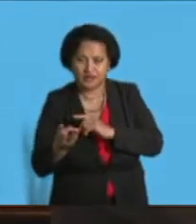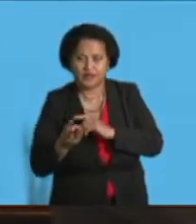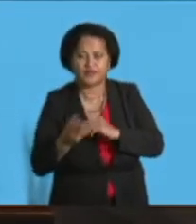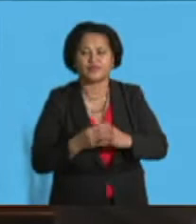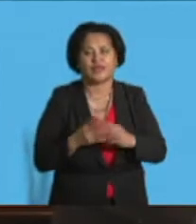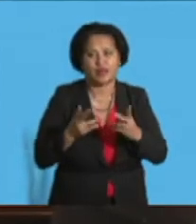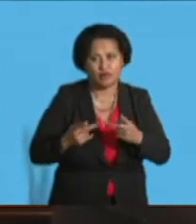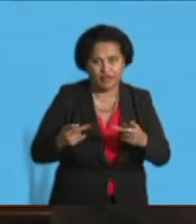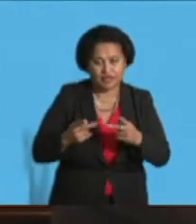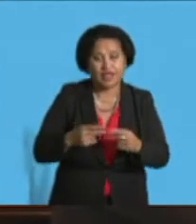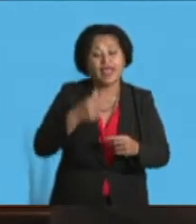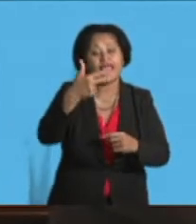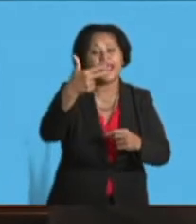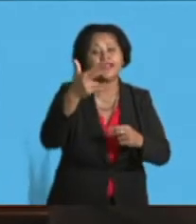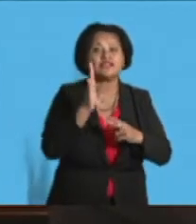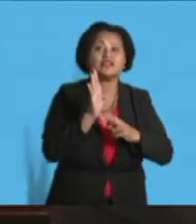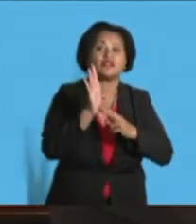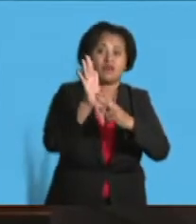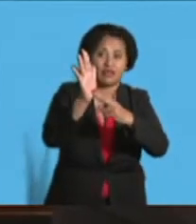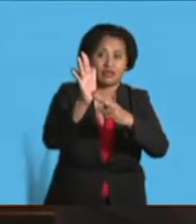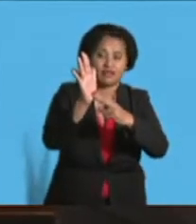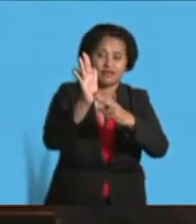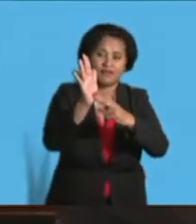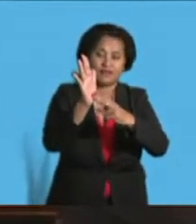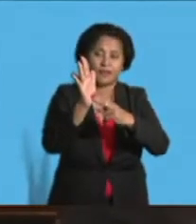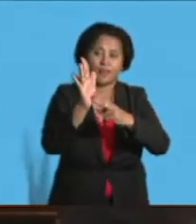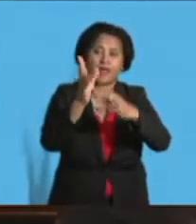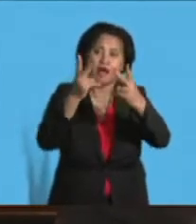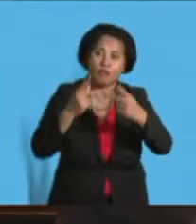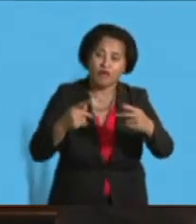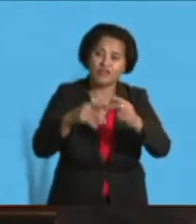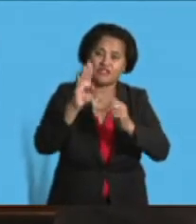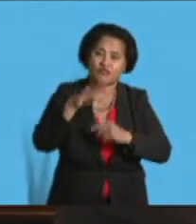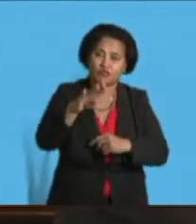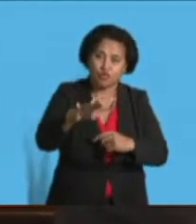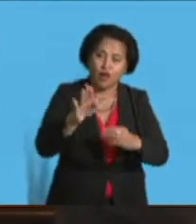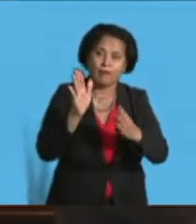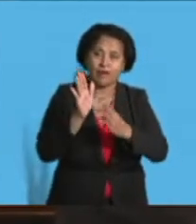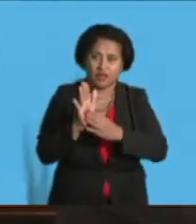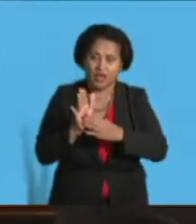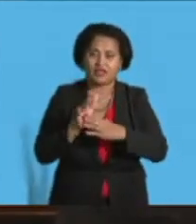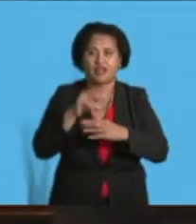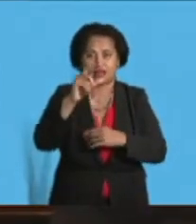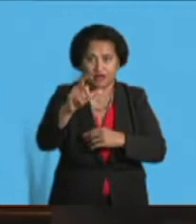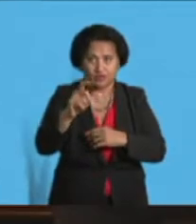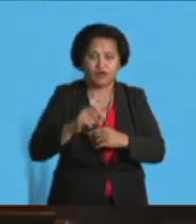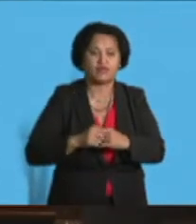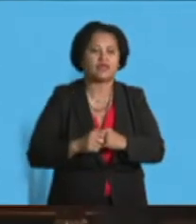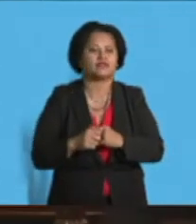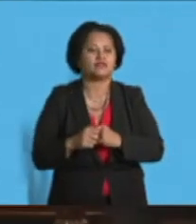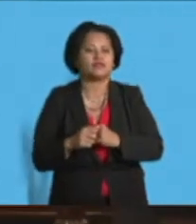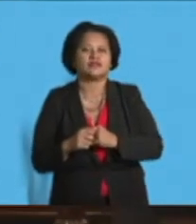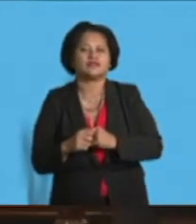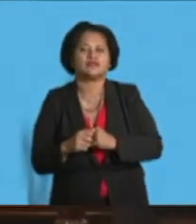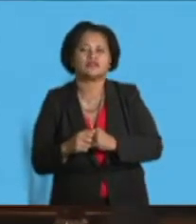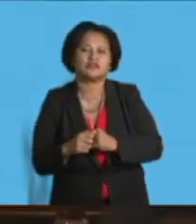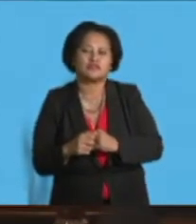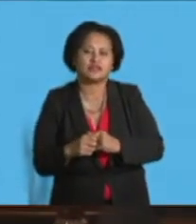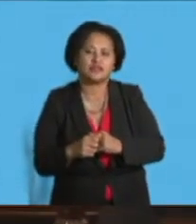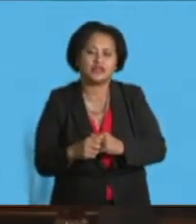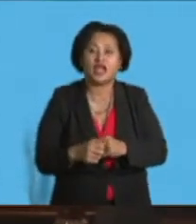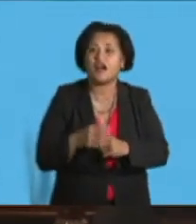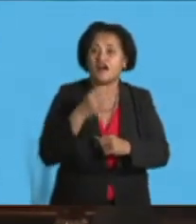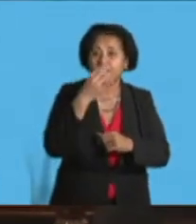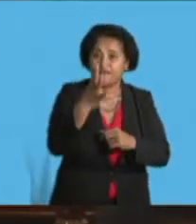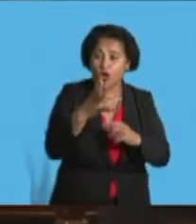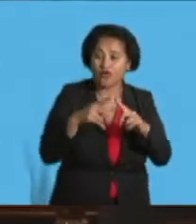8 in the Northern Division, in the province of Goa, Maduwata and the Kondrove. Speaker, 4 in